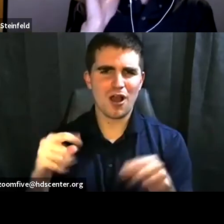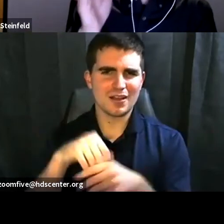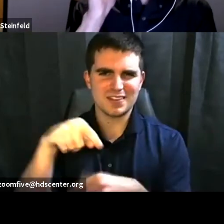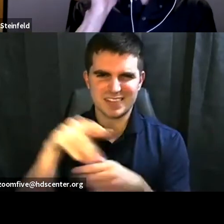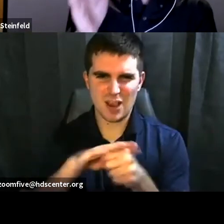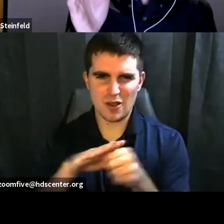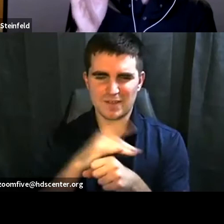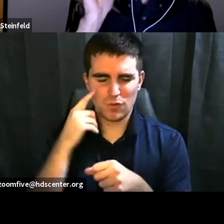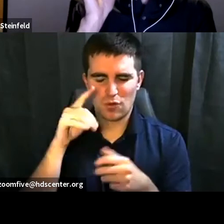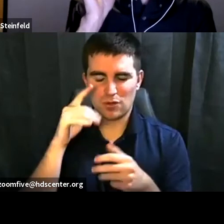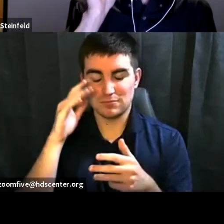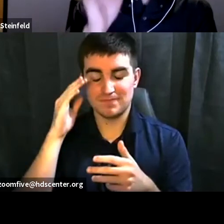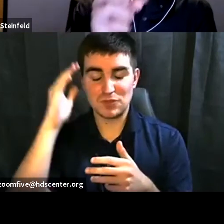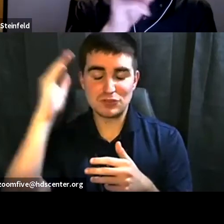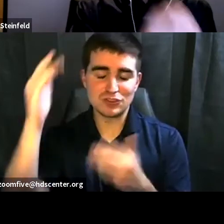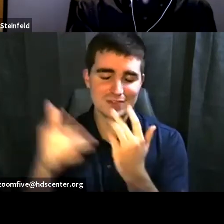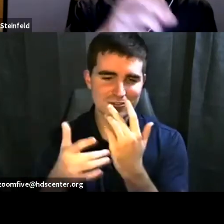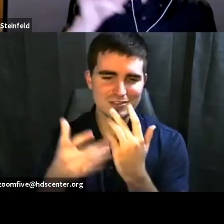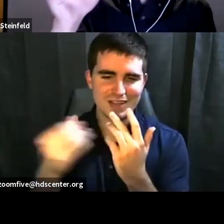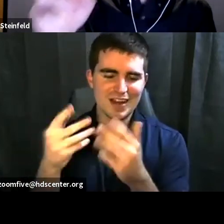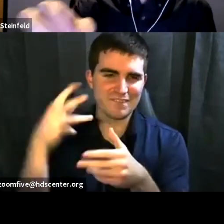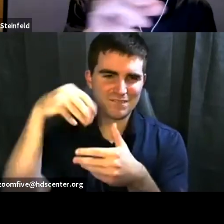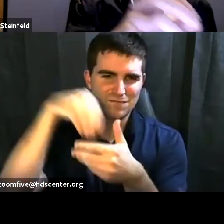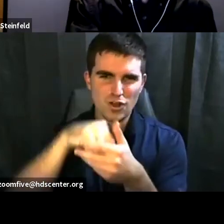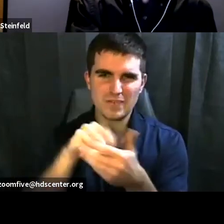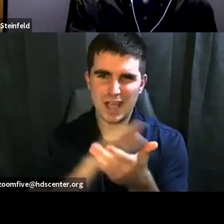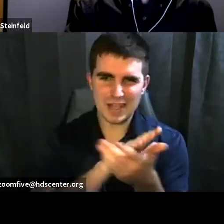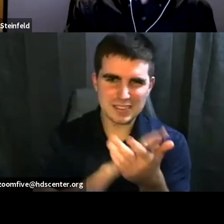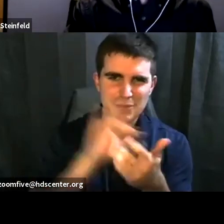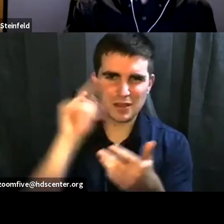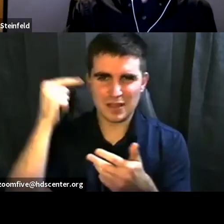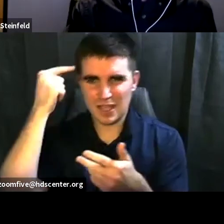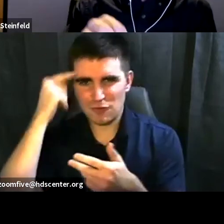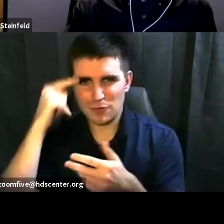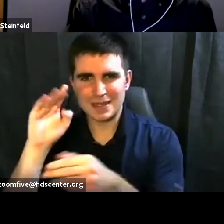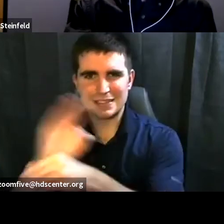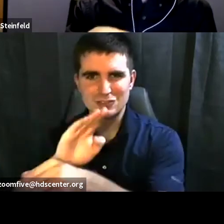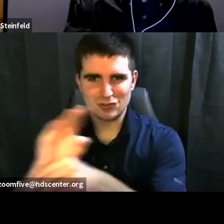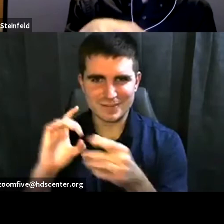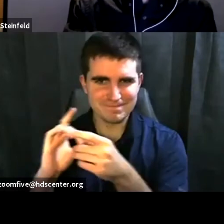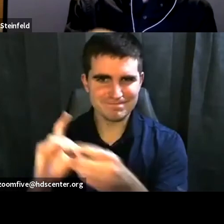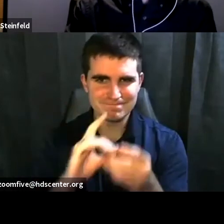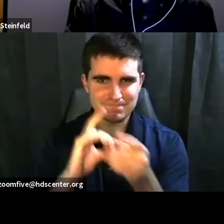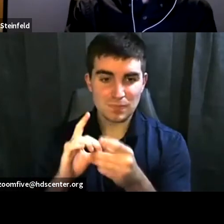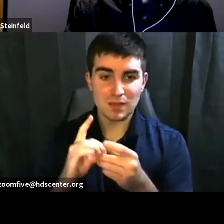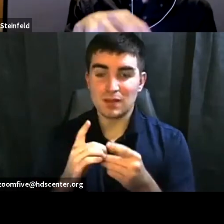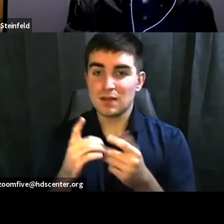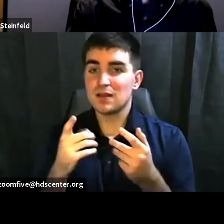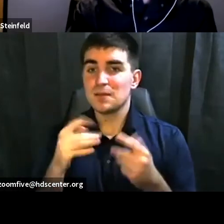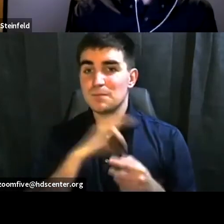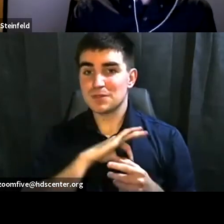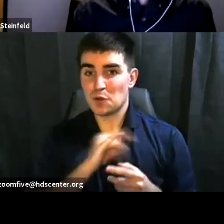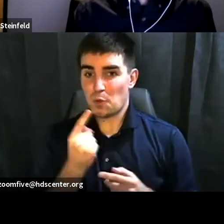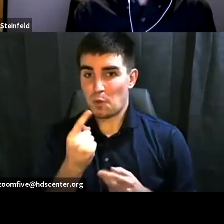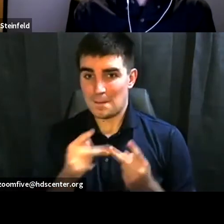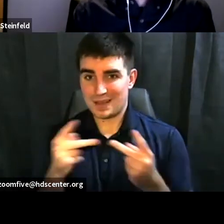of looking at future technologies and involving academia, government, and industry. And in fact, Pittsburgh is one of the places where a lot of that